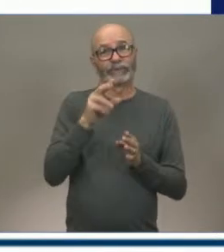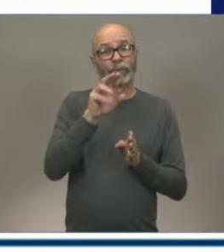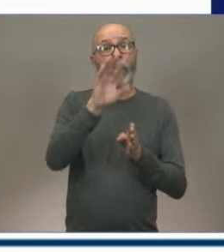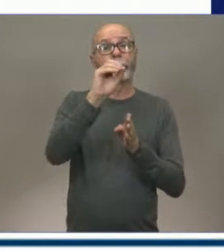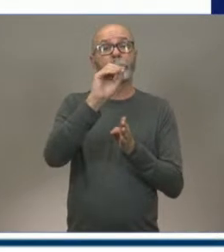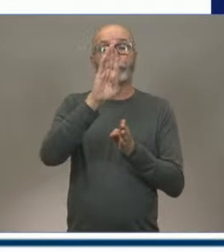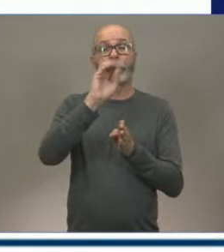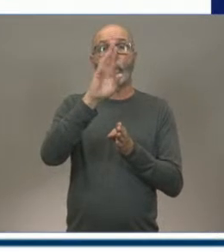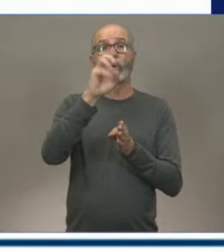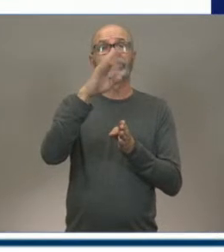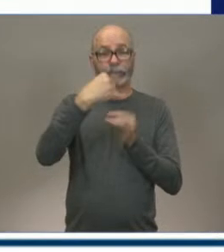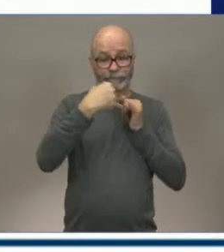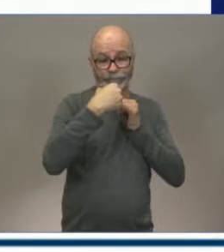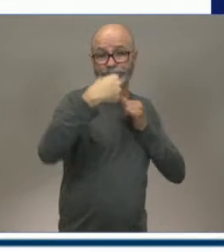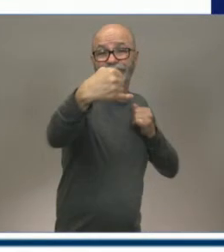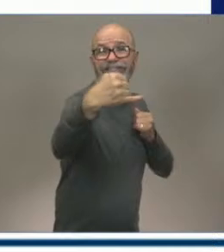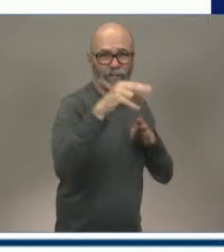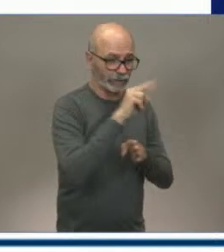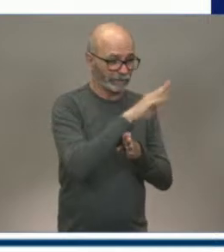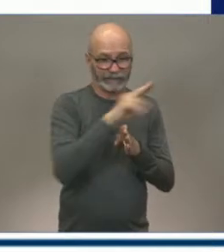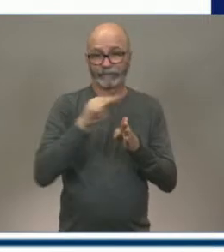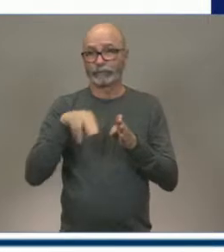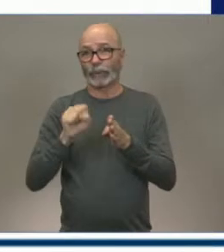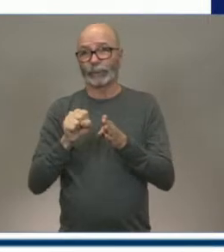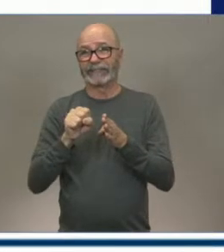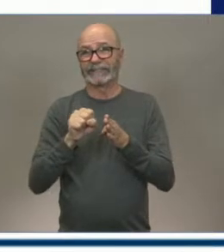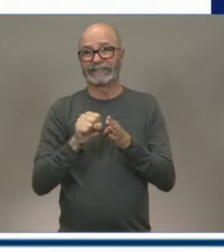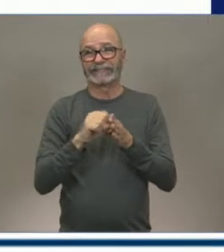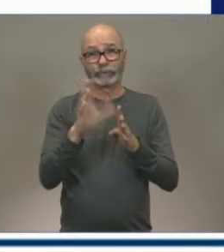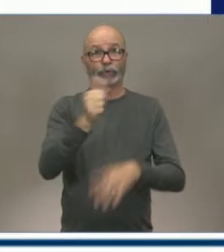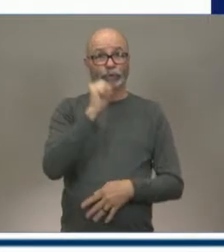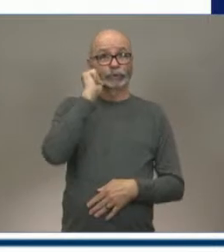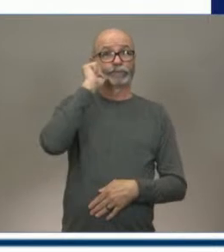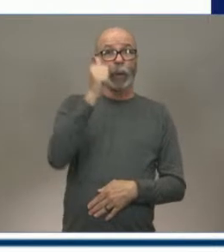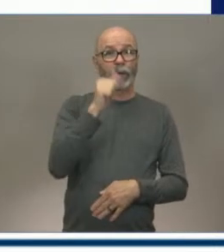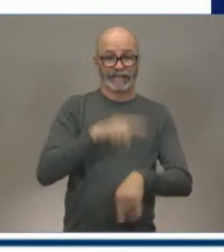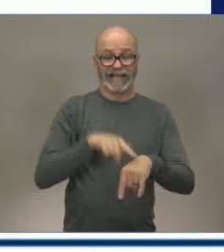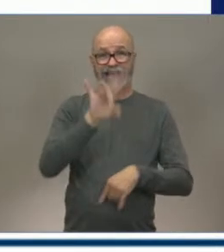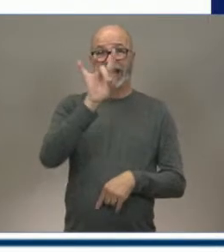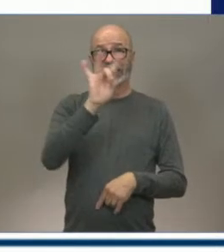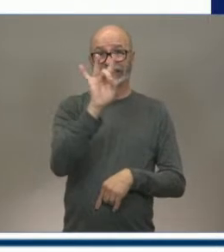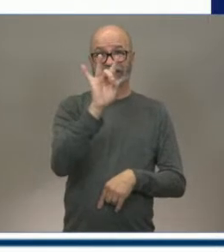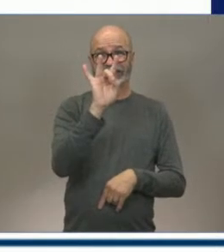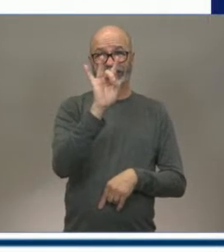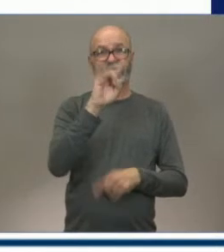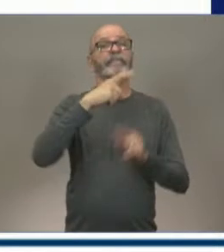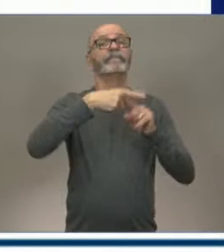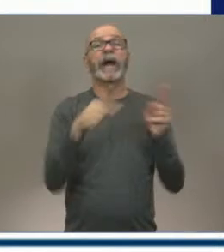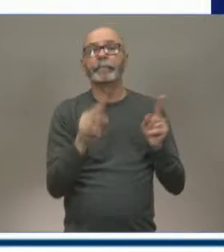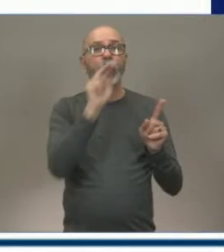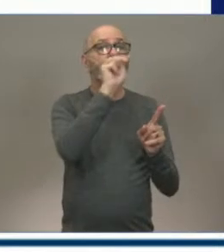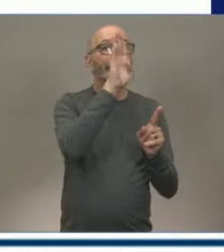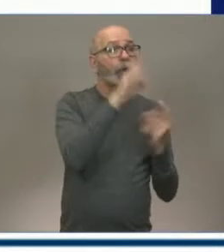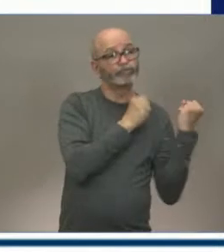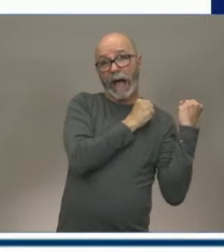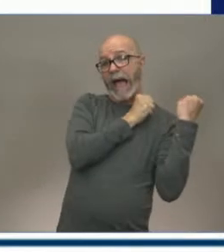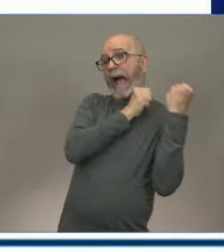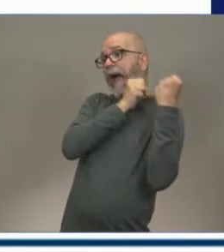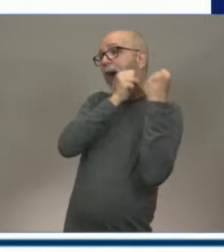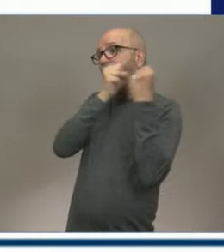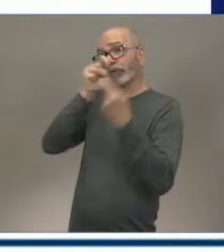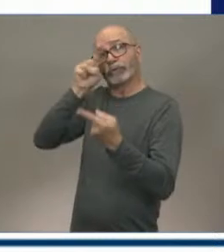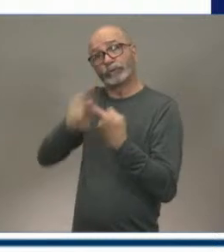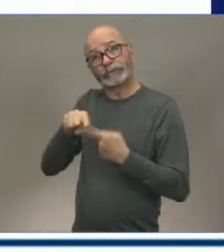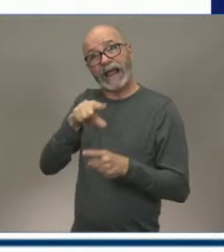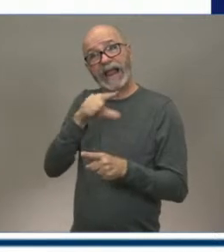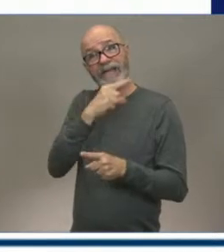a.m., everyone coming into Nova Scotia from New Brunswick will have to isolate for 14 days unless they are coming in for